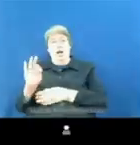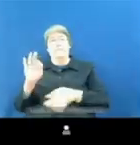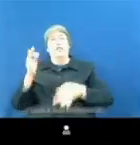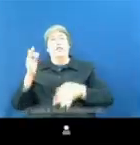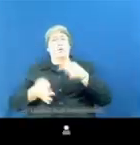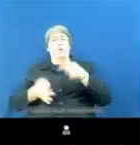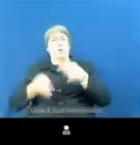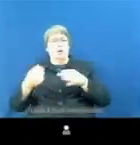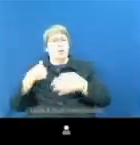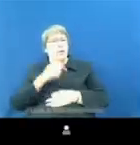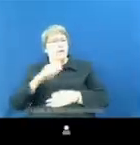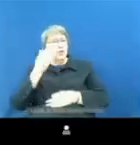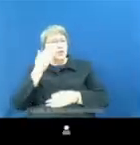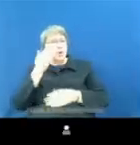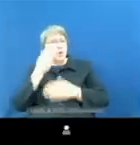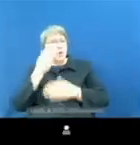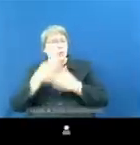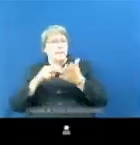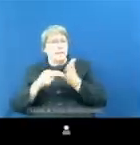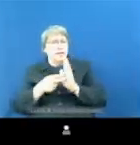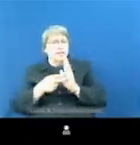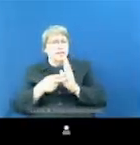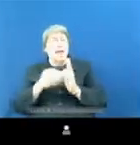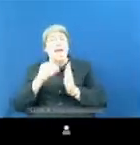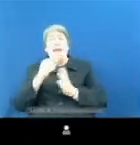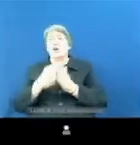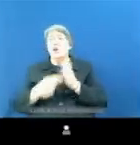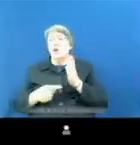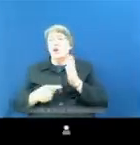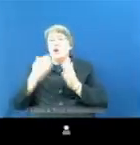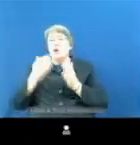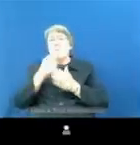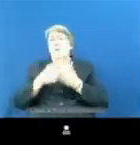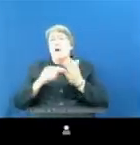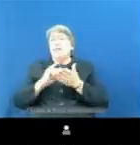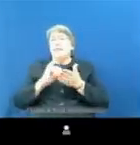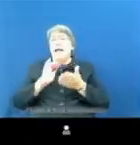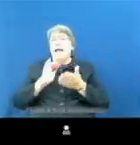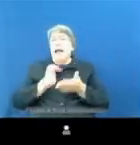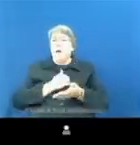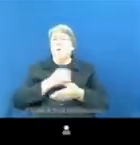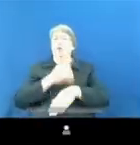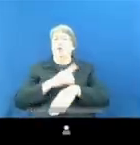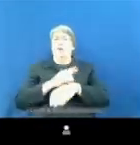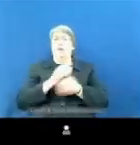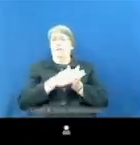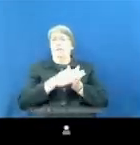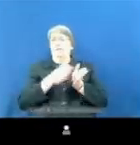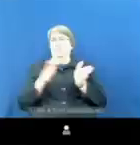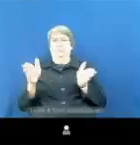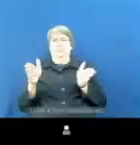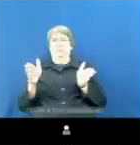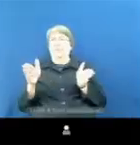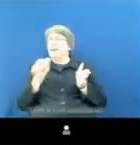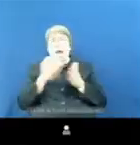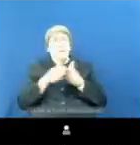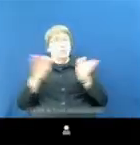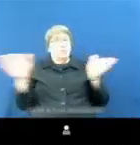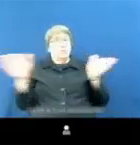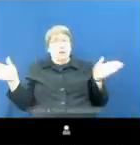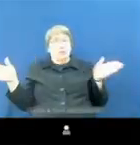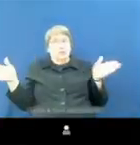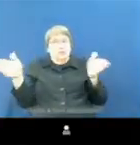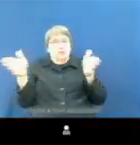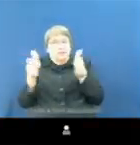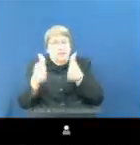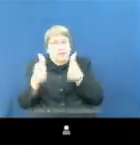means, and not only know what it means, but know what the scope of that duty is. So it's narrow. It's not, an officer